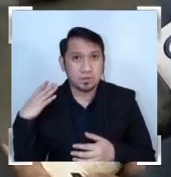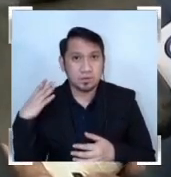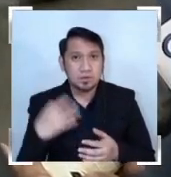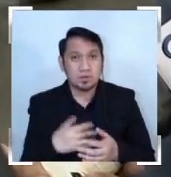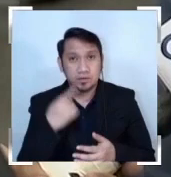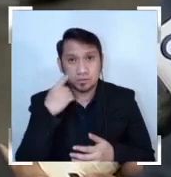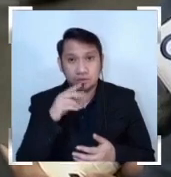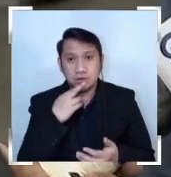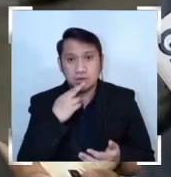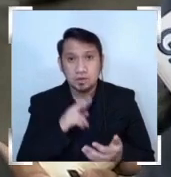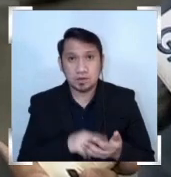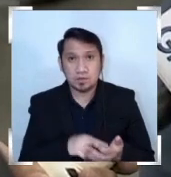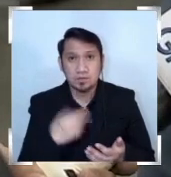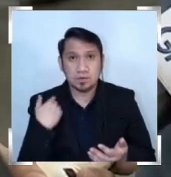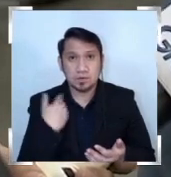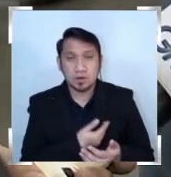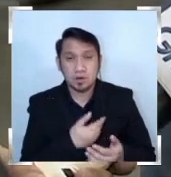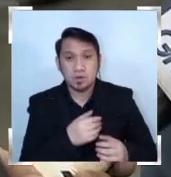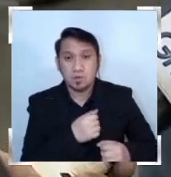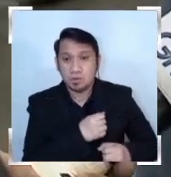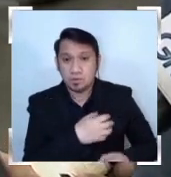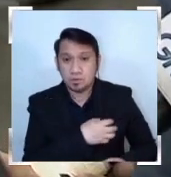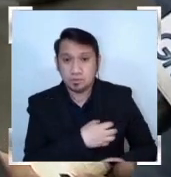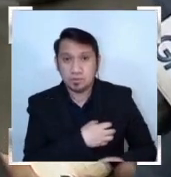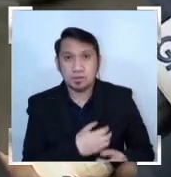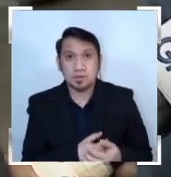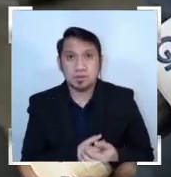report of our security partners and our field officers po.